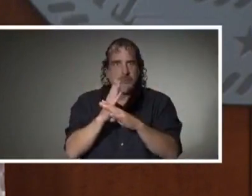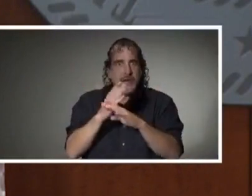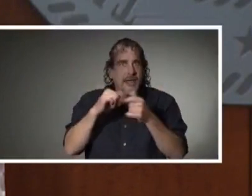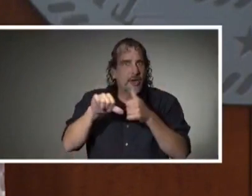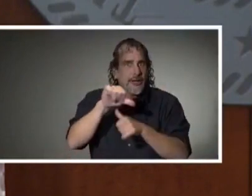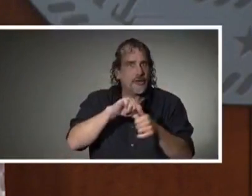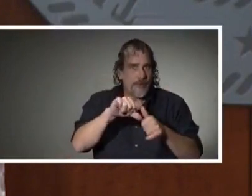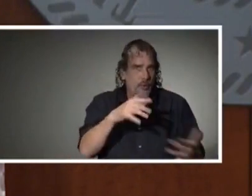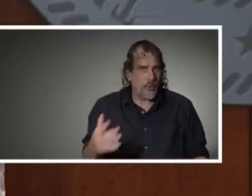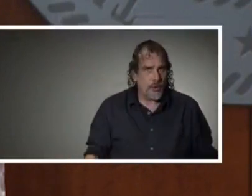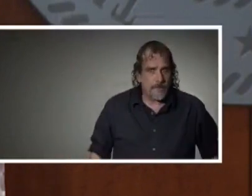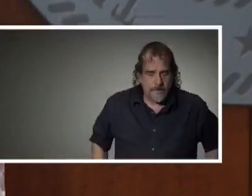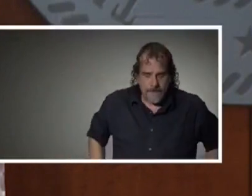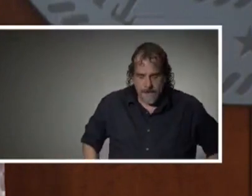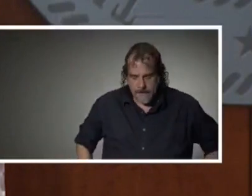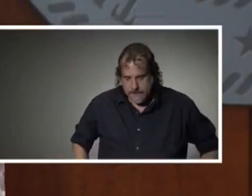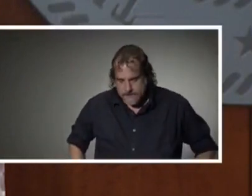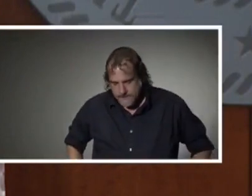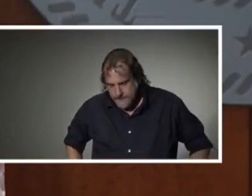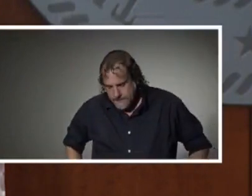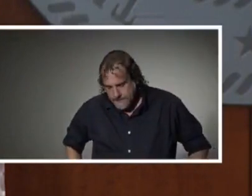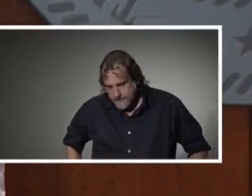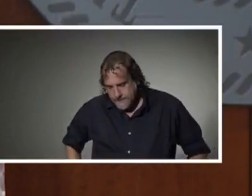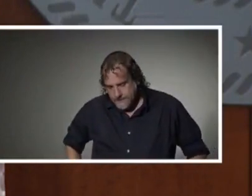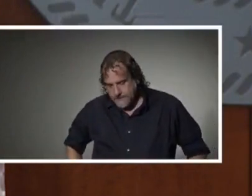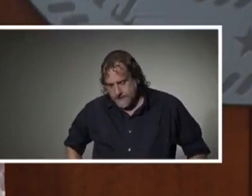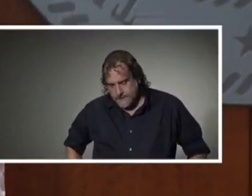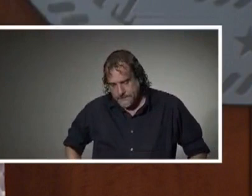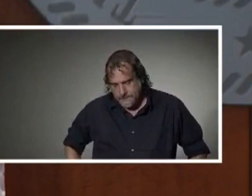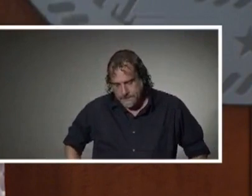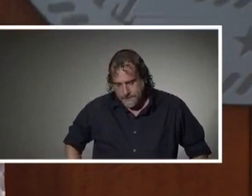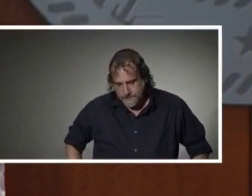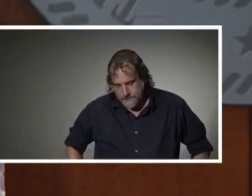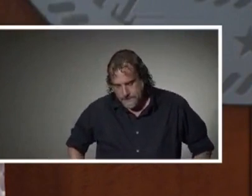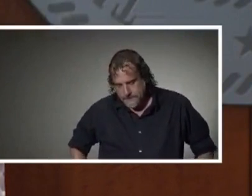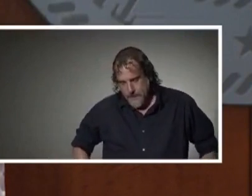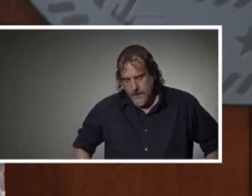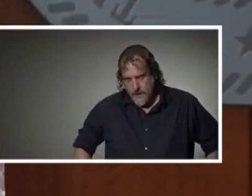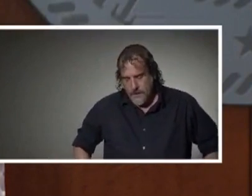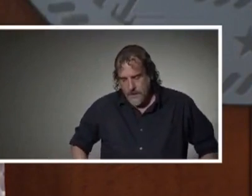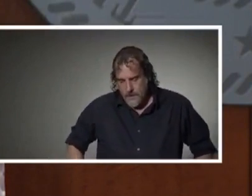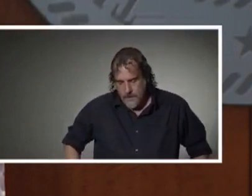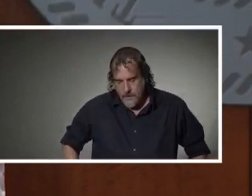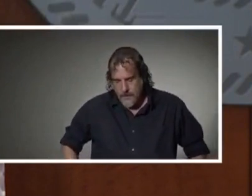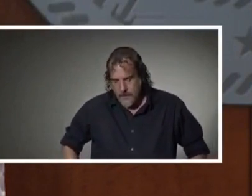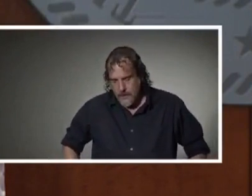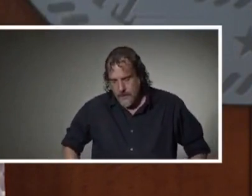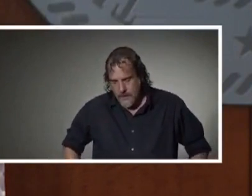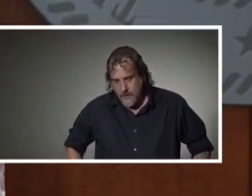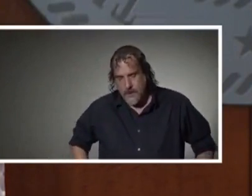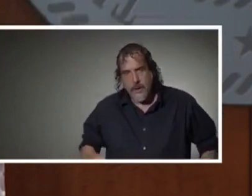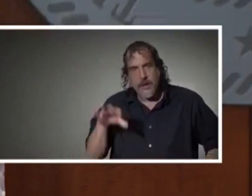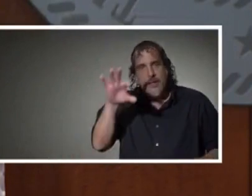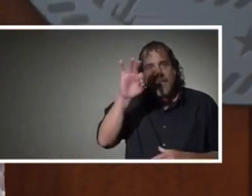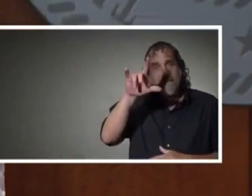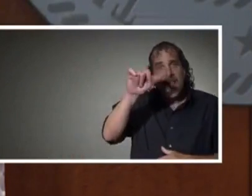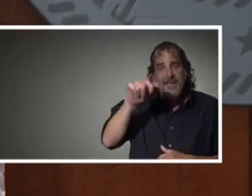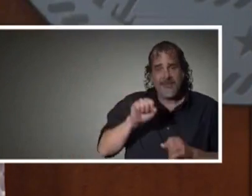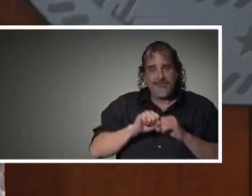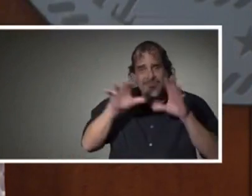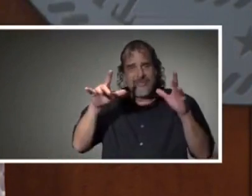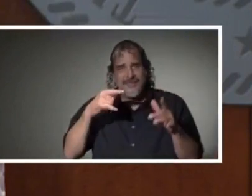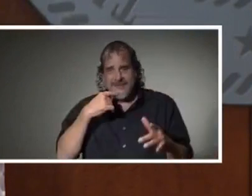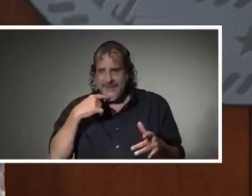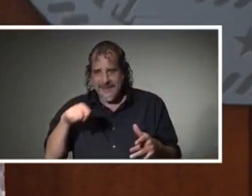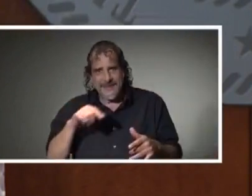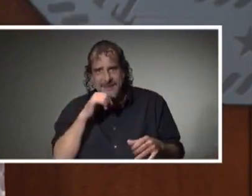L. Wednesday is walk-in Wednesday, where anyone can walk in and get their license renewed or take care of whatever business they have. Thursday, M